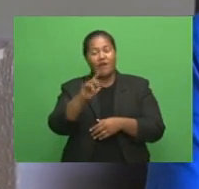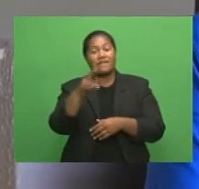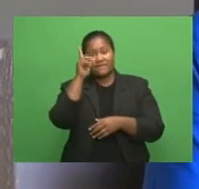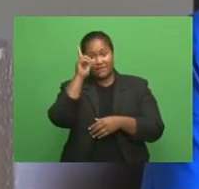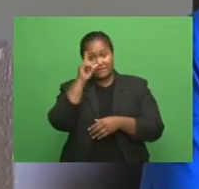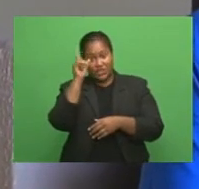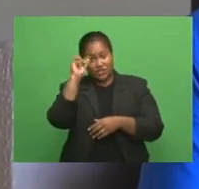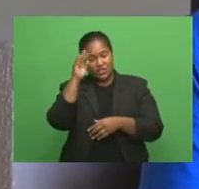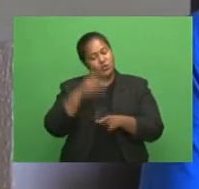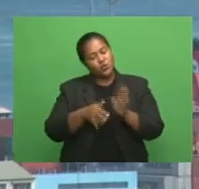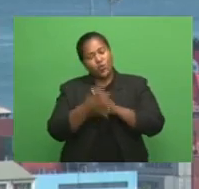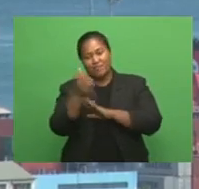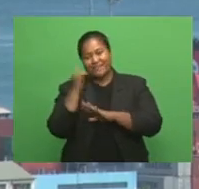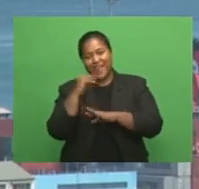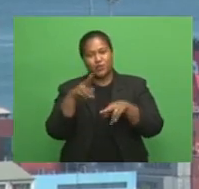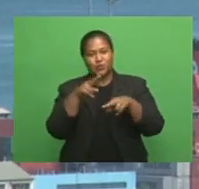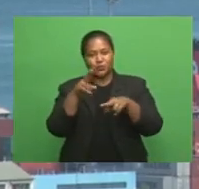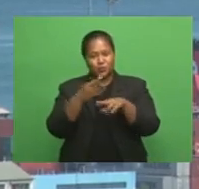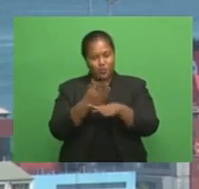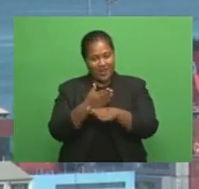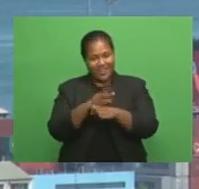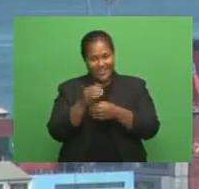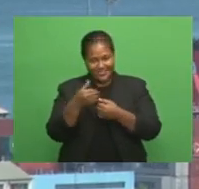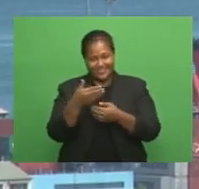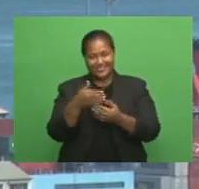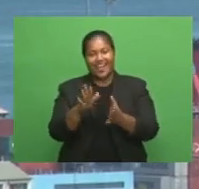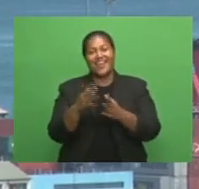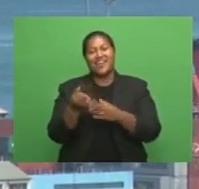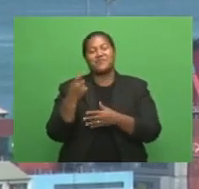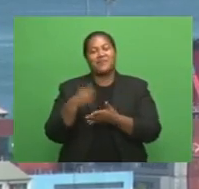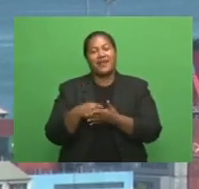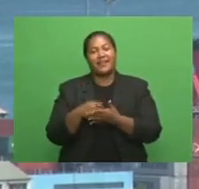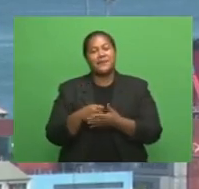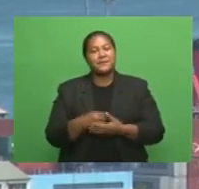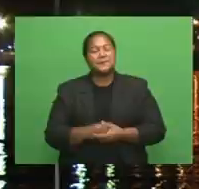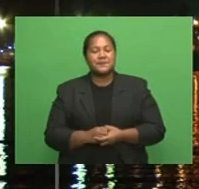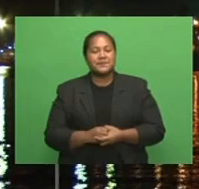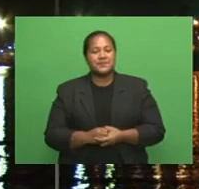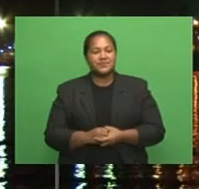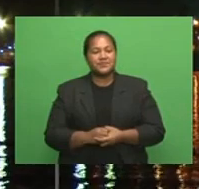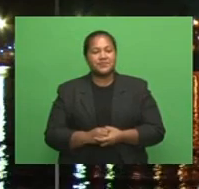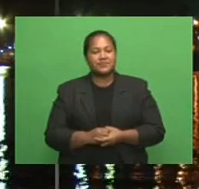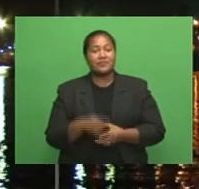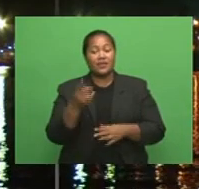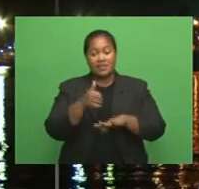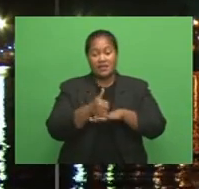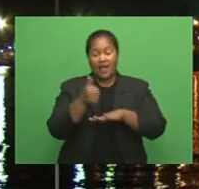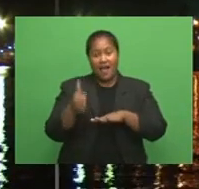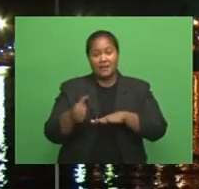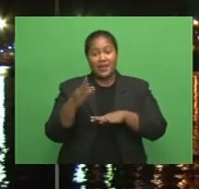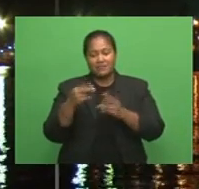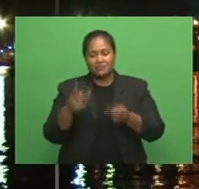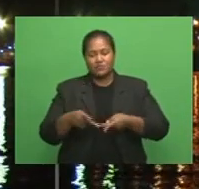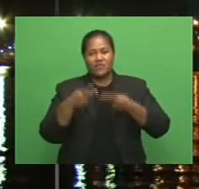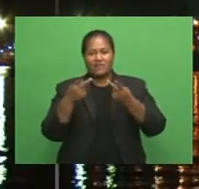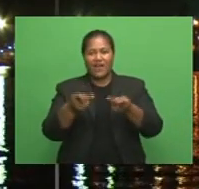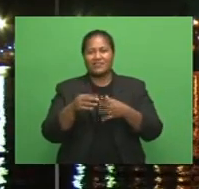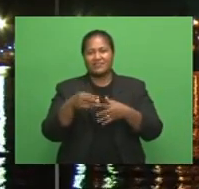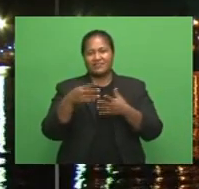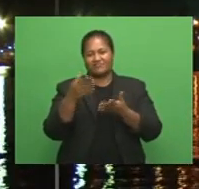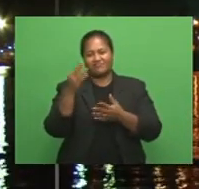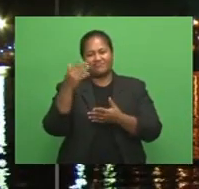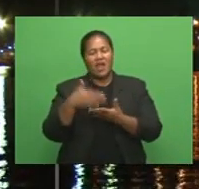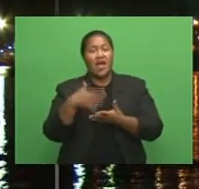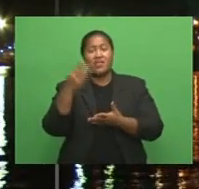return to work and start earning again. Koroi Tandulala, FBC News. The government has provided almost $300